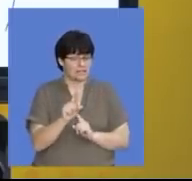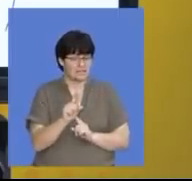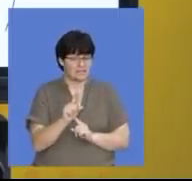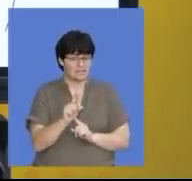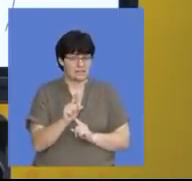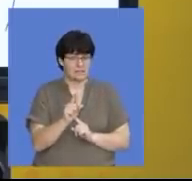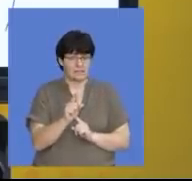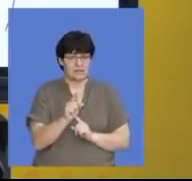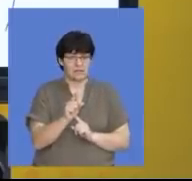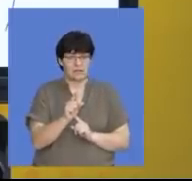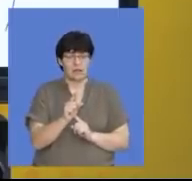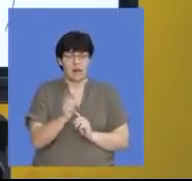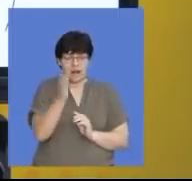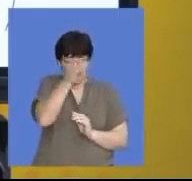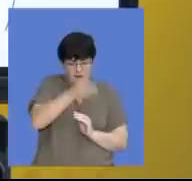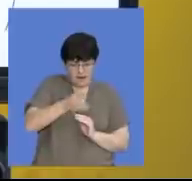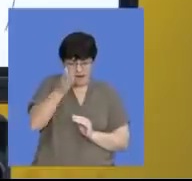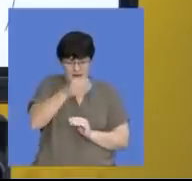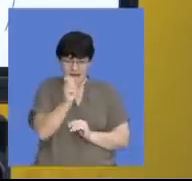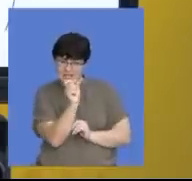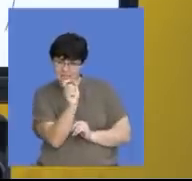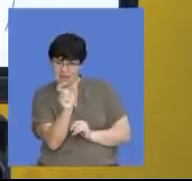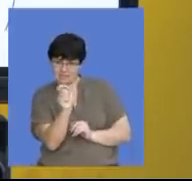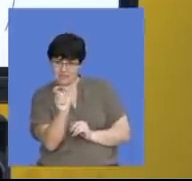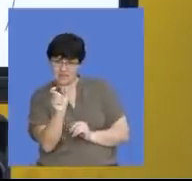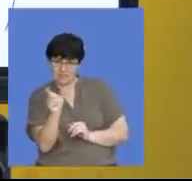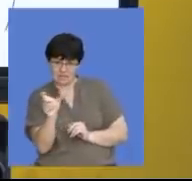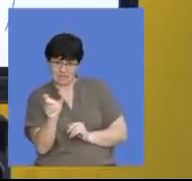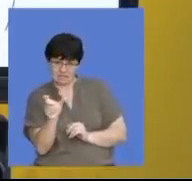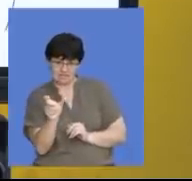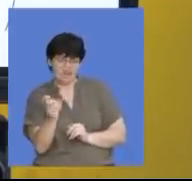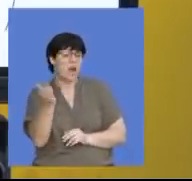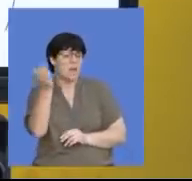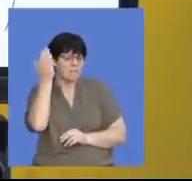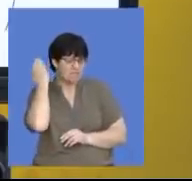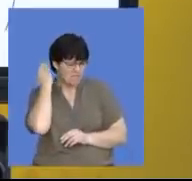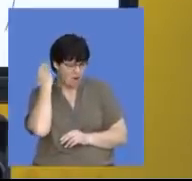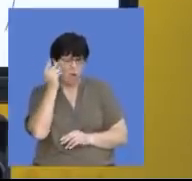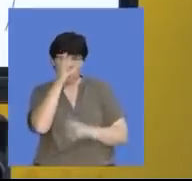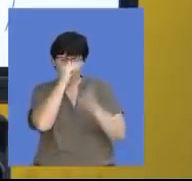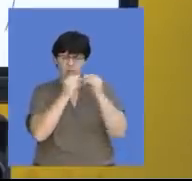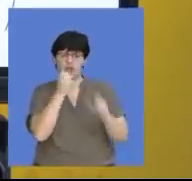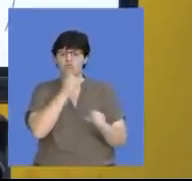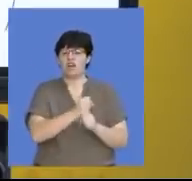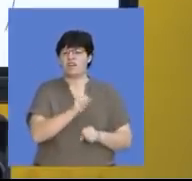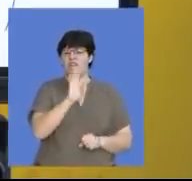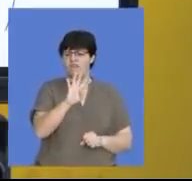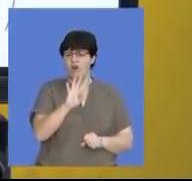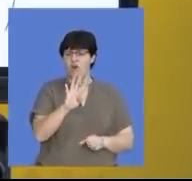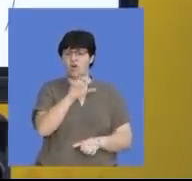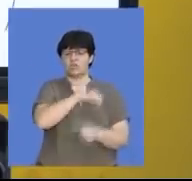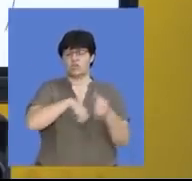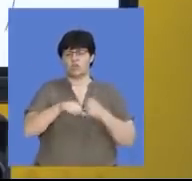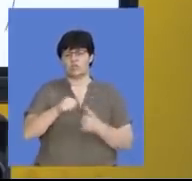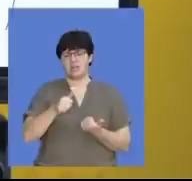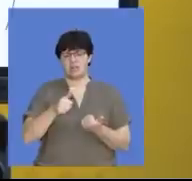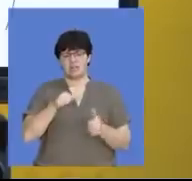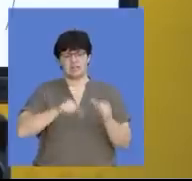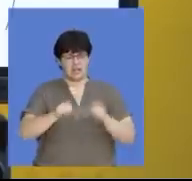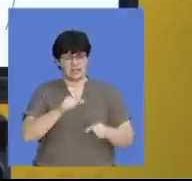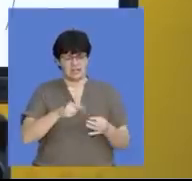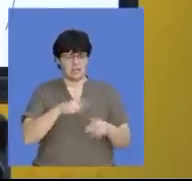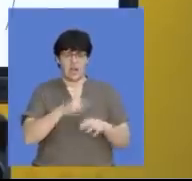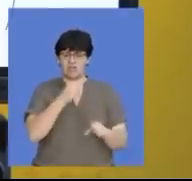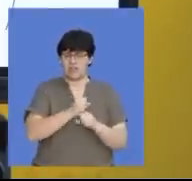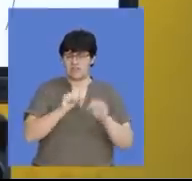spacing of the contour lines. What have you learned from primary school, grade 4 social sciences, grade 9